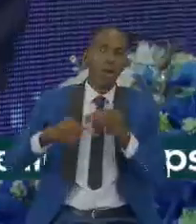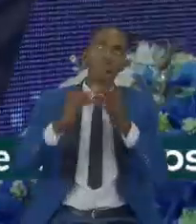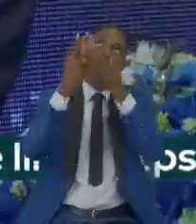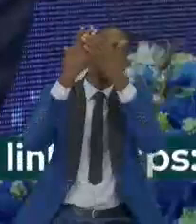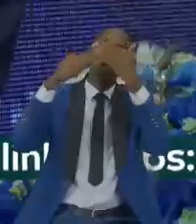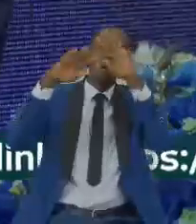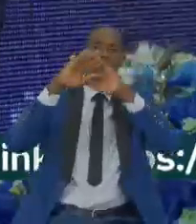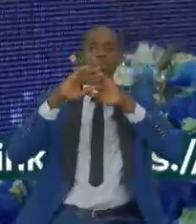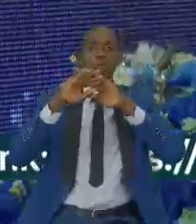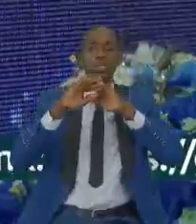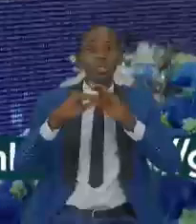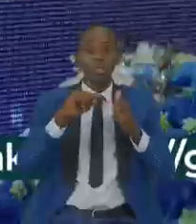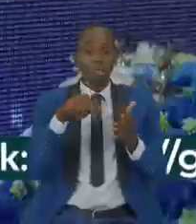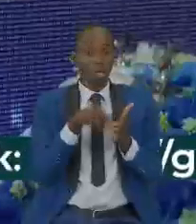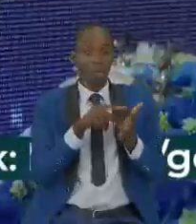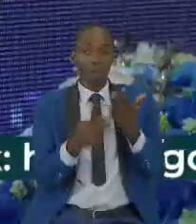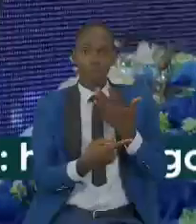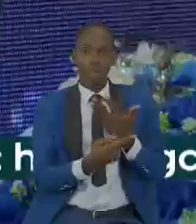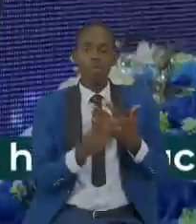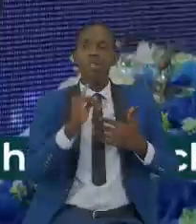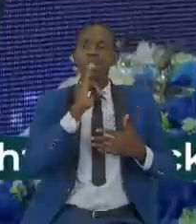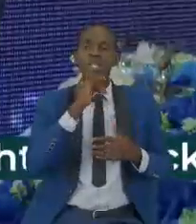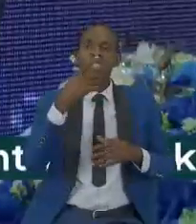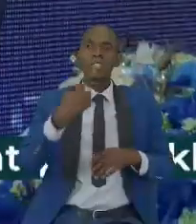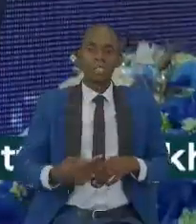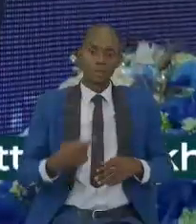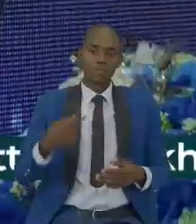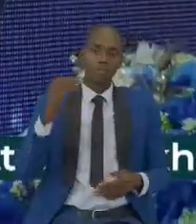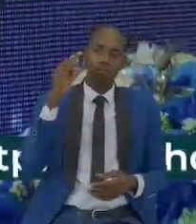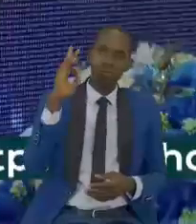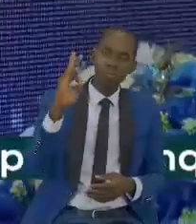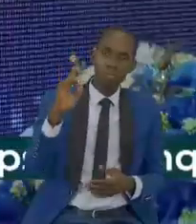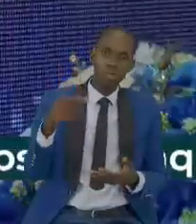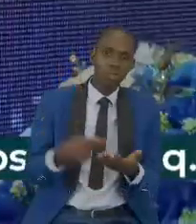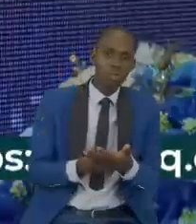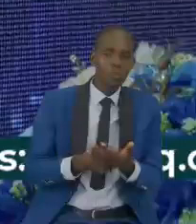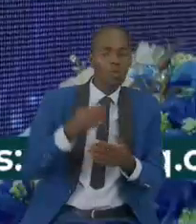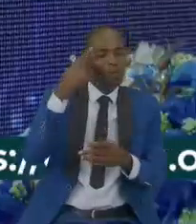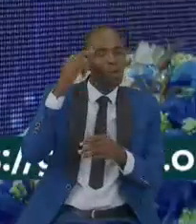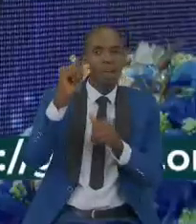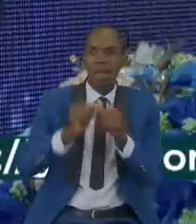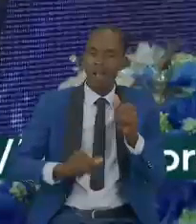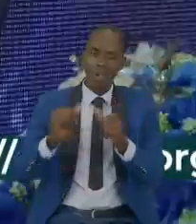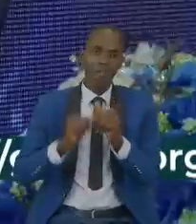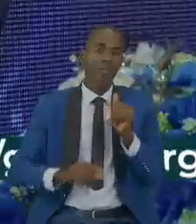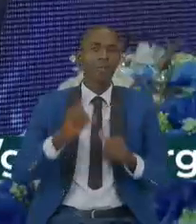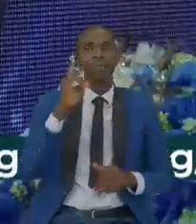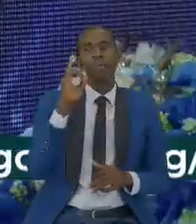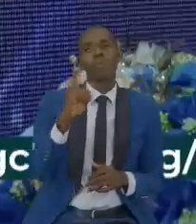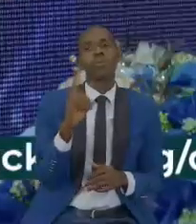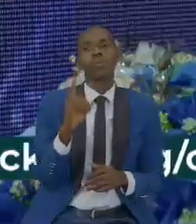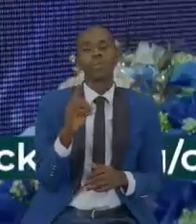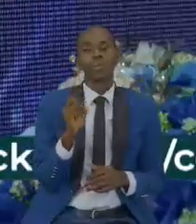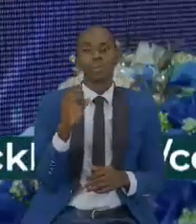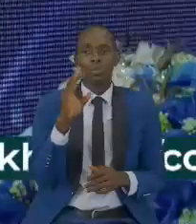Gospel for every creature. So please come by 3 p.m. Before that time you are around. When you come to the compound, by my left hand side, as I'm